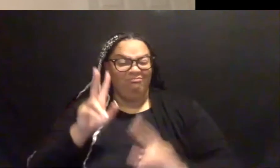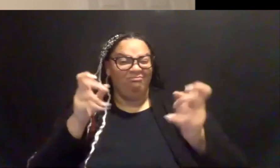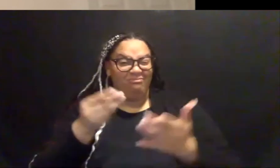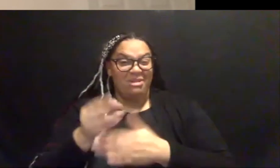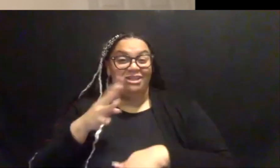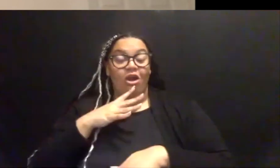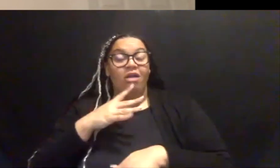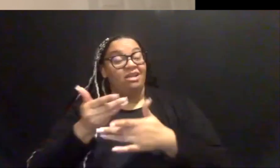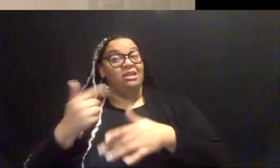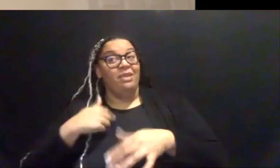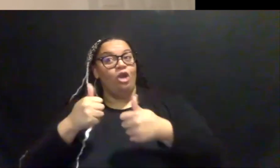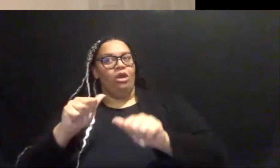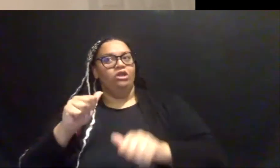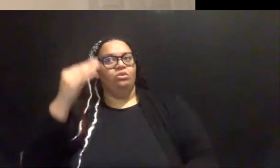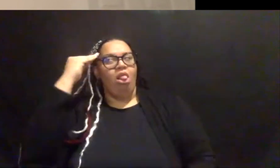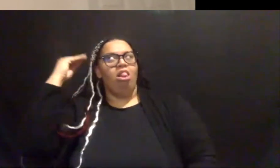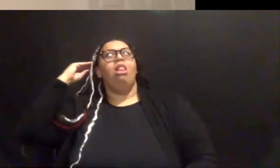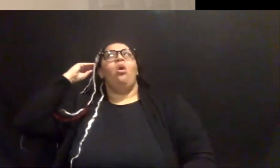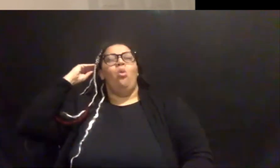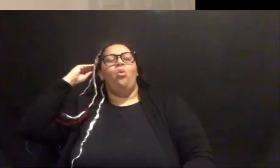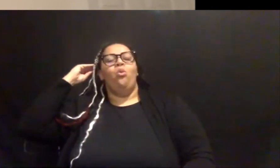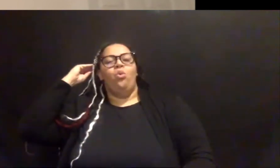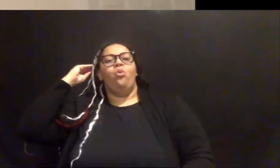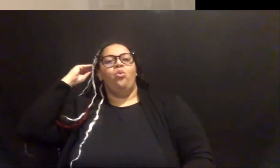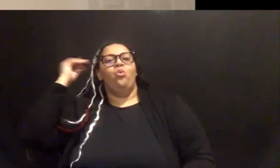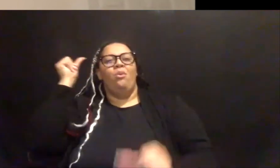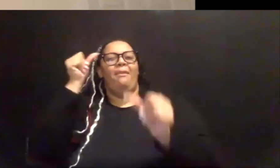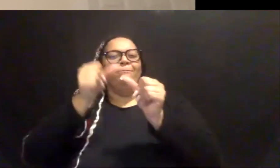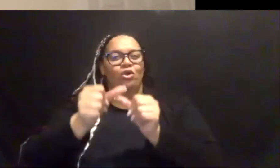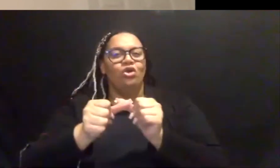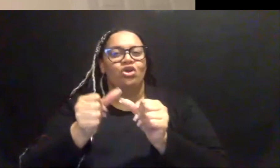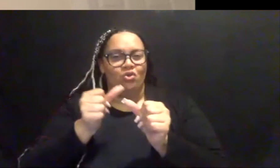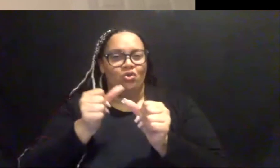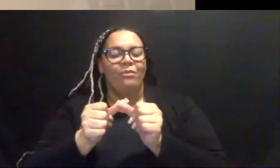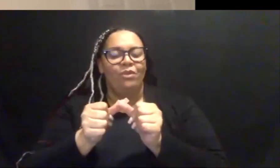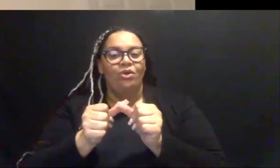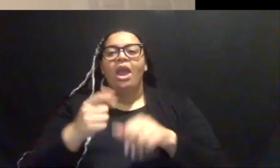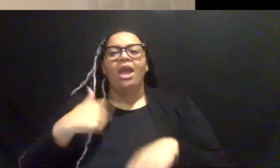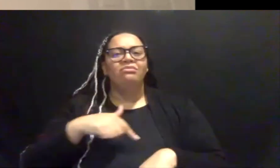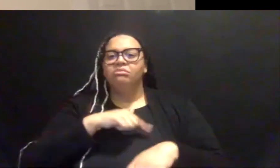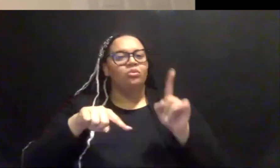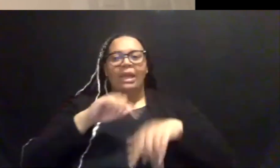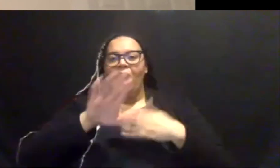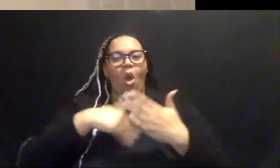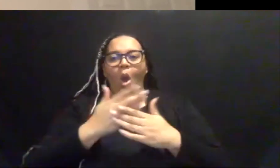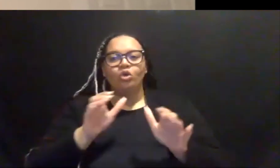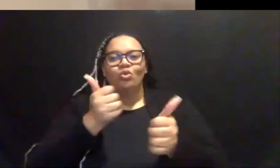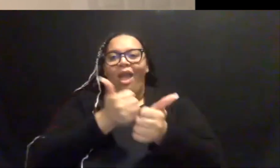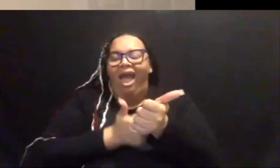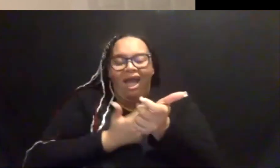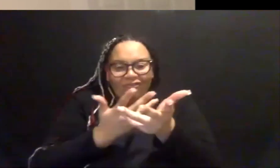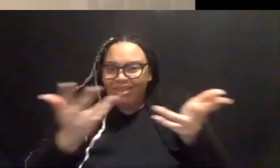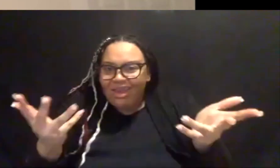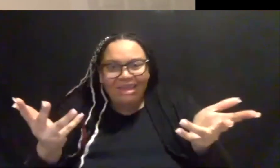always try and remind myself of too, is just, put your money where your mouth is. And we can't all do everything. And so, if you don't